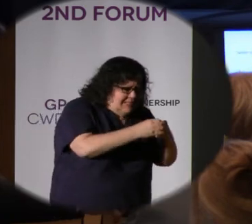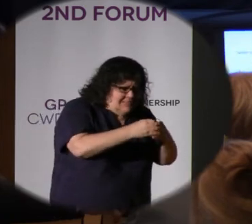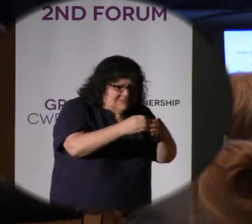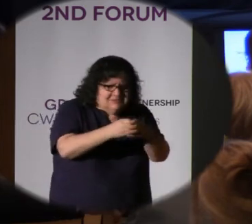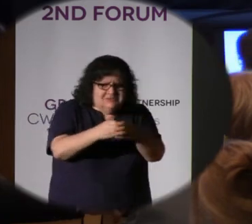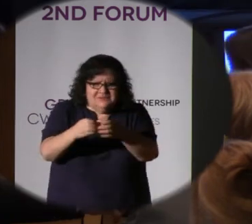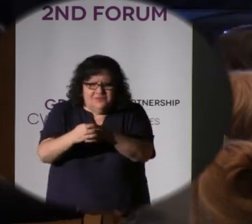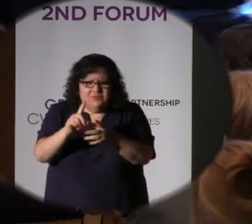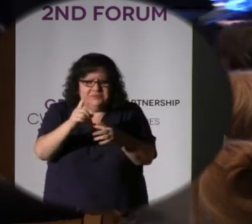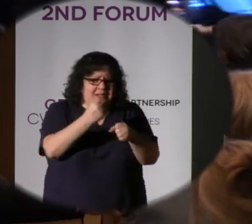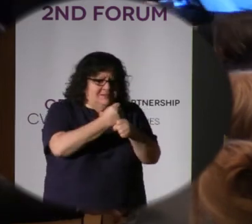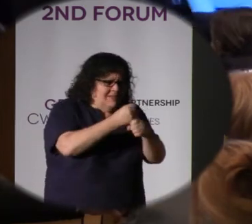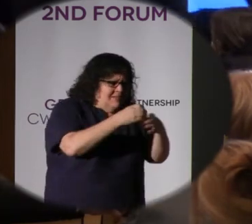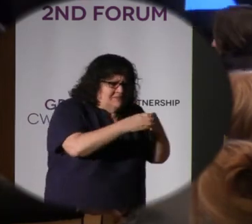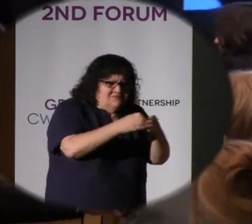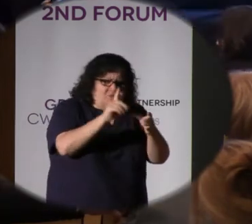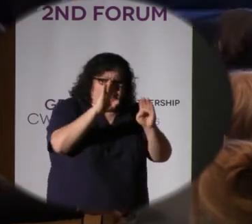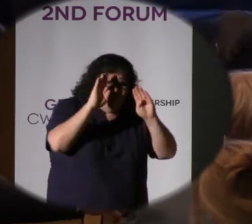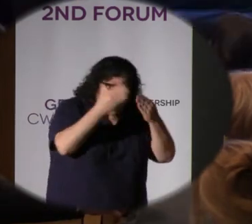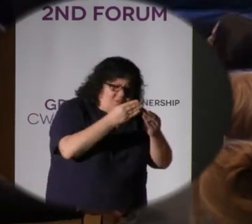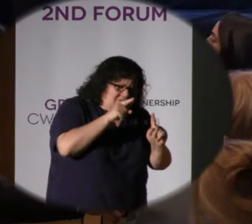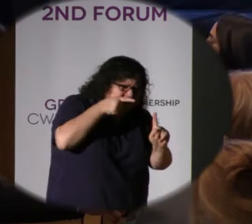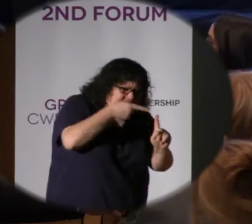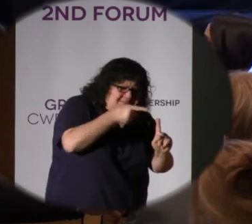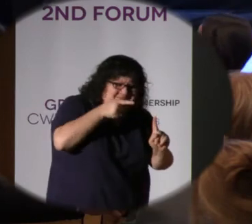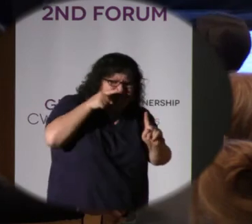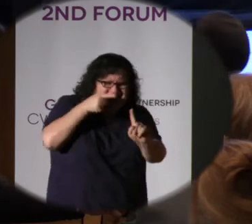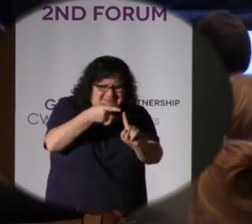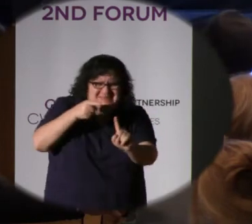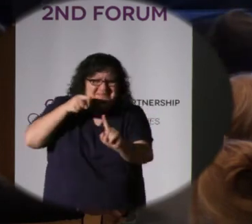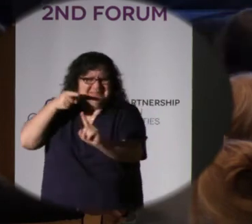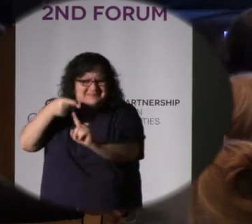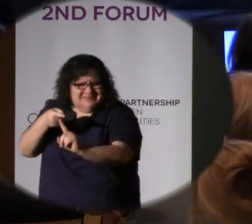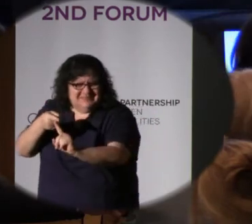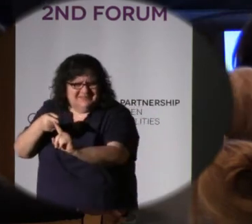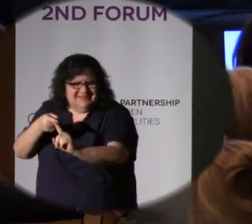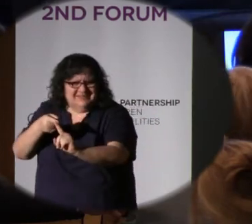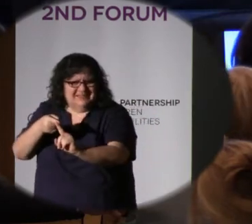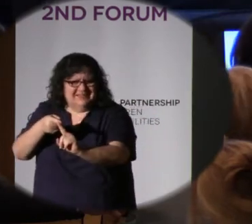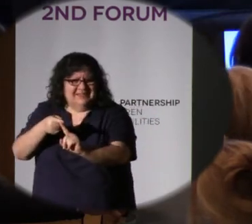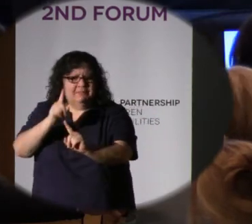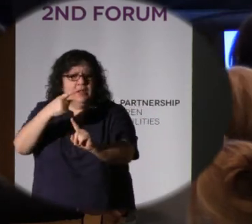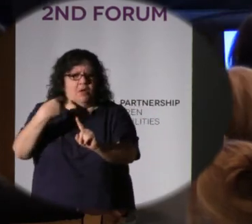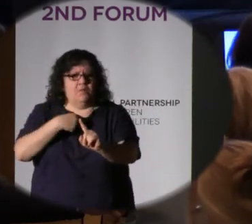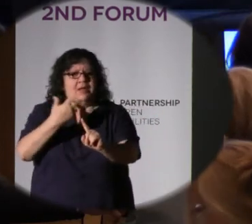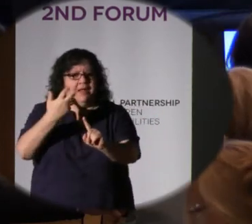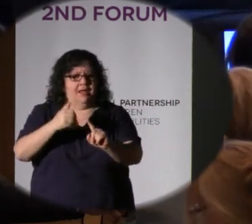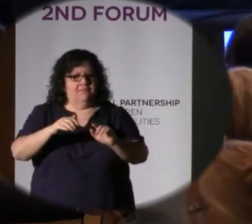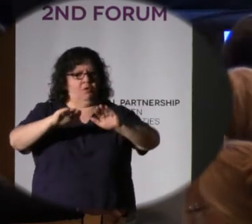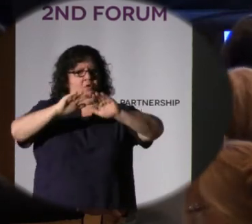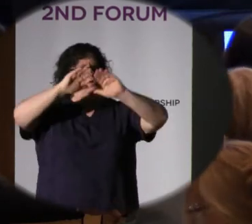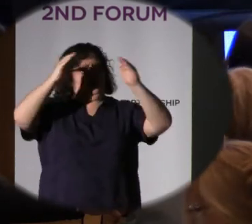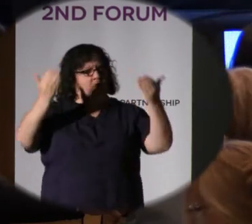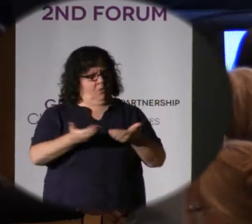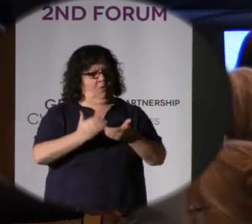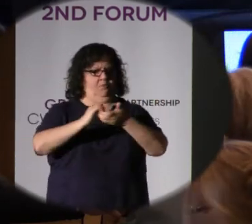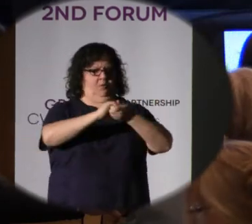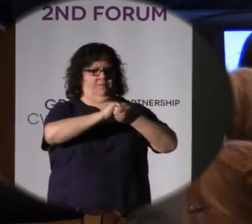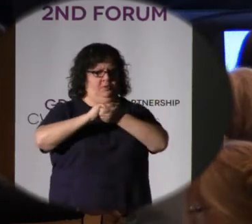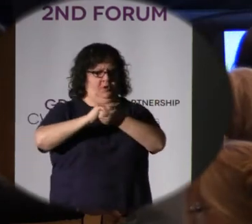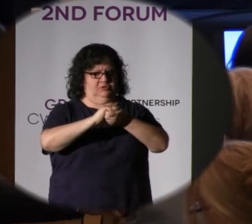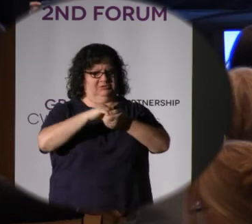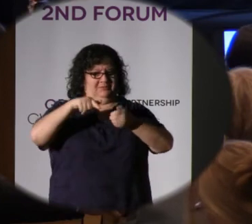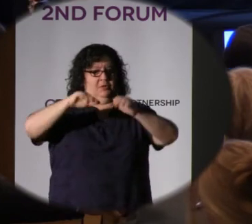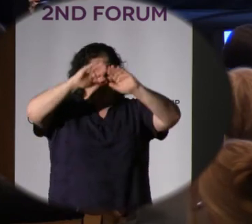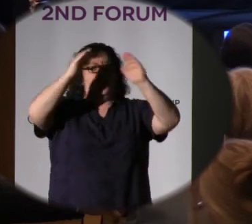cross-cutting issues and everything in everything we do. Chapa was talking about assistive technologies, a